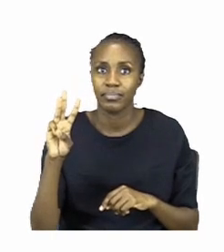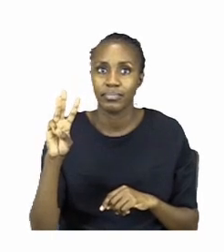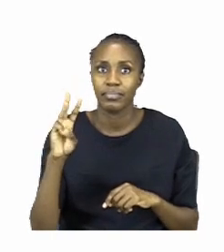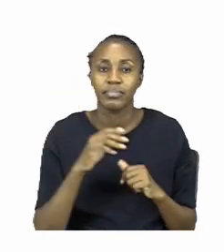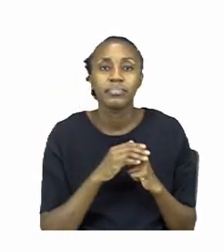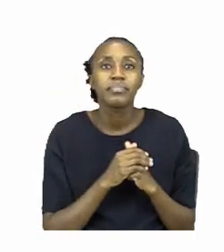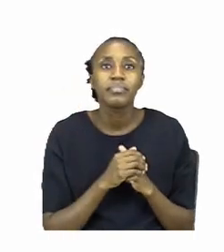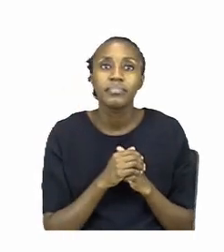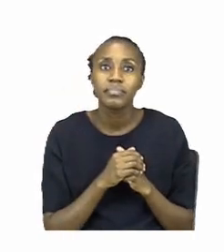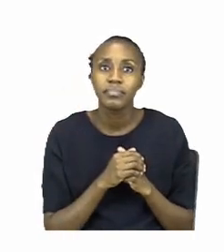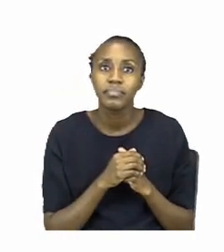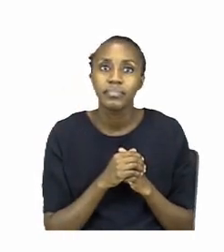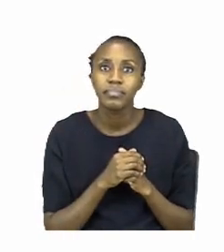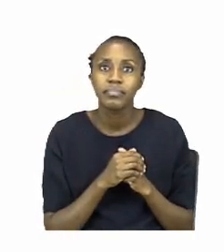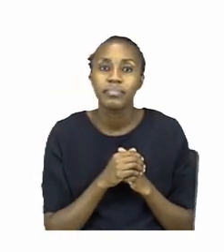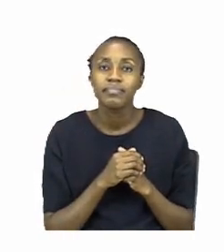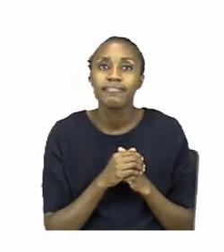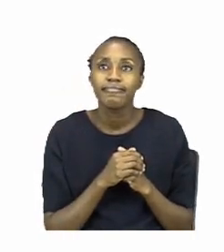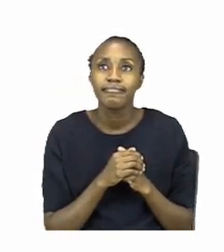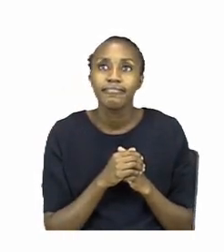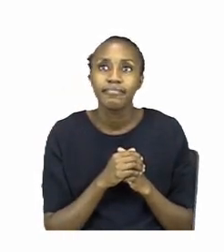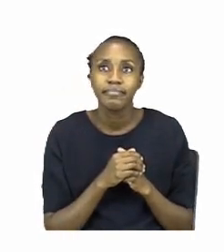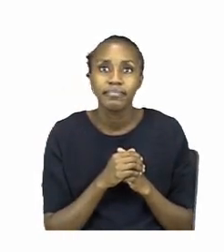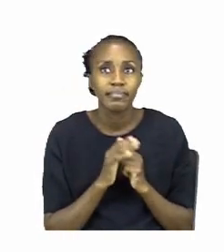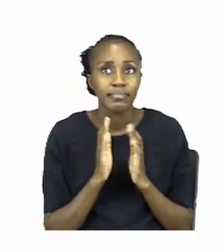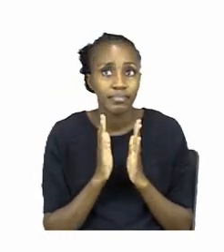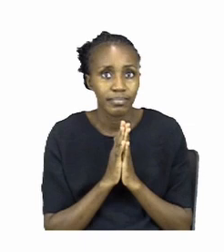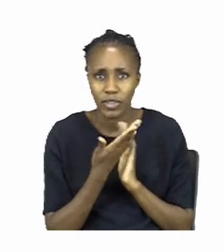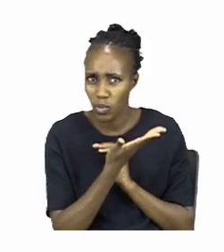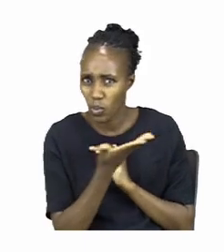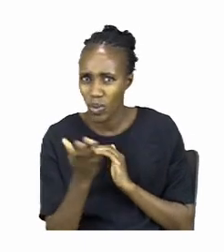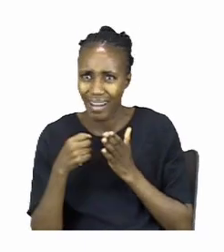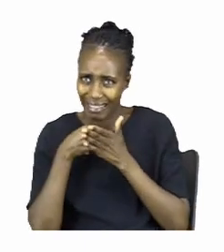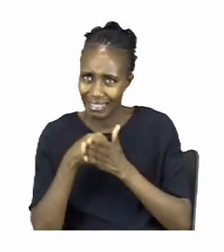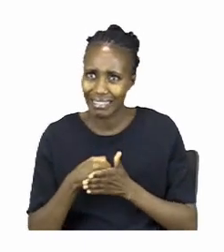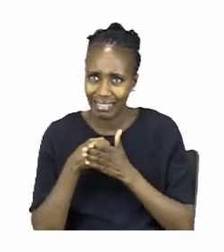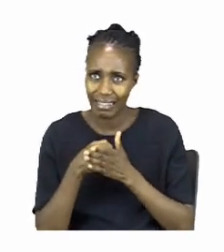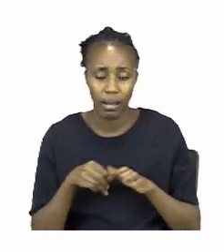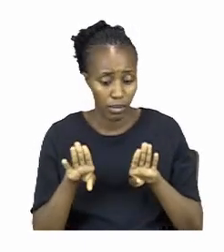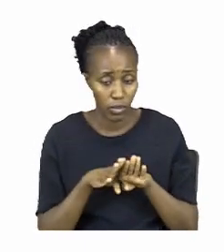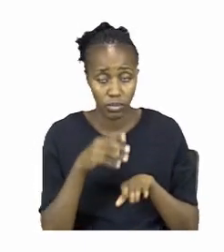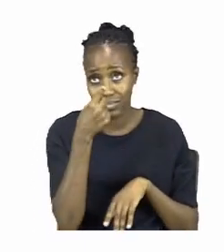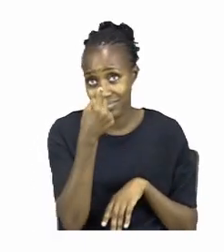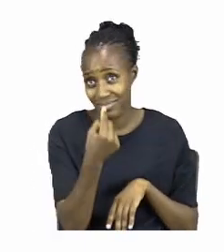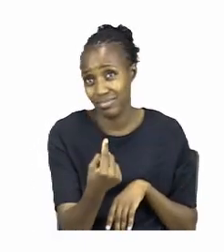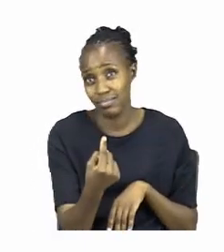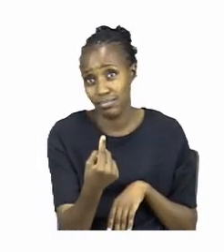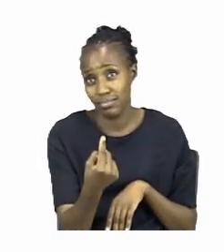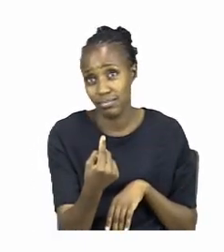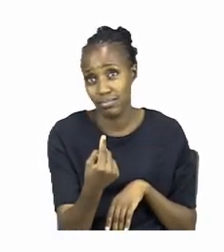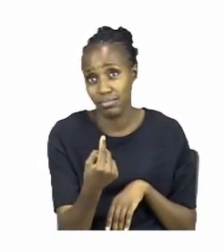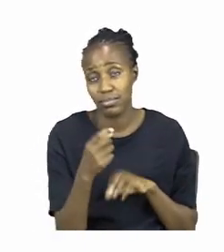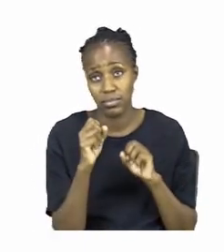3. Now boys and girls, I want you to try and do all of these multiplication sentences on your own.